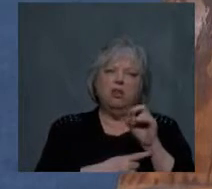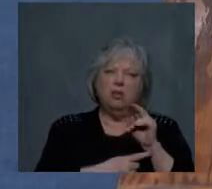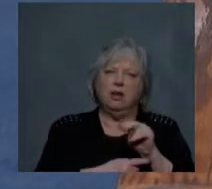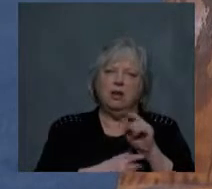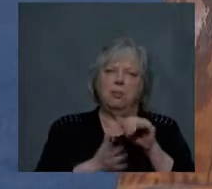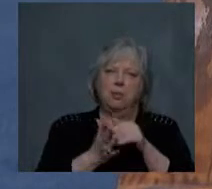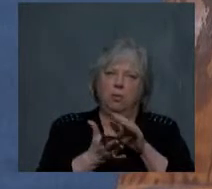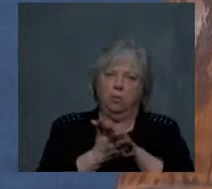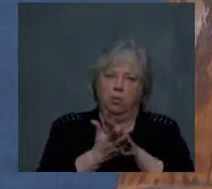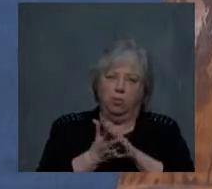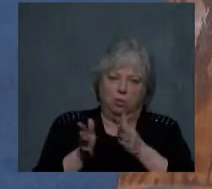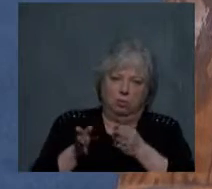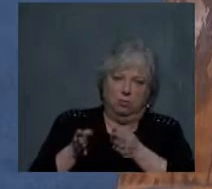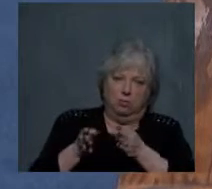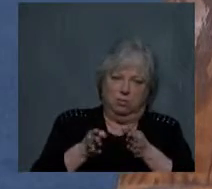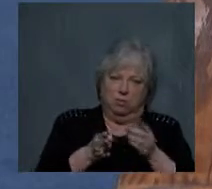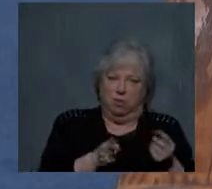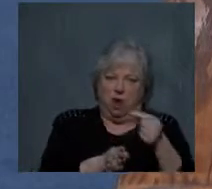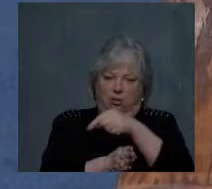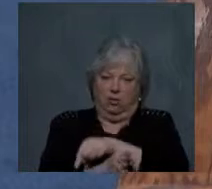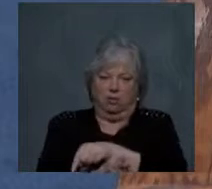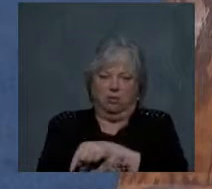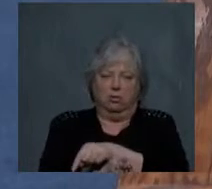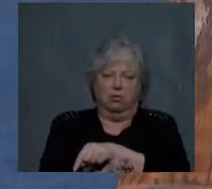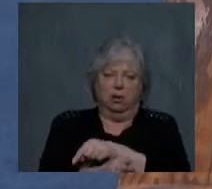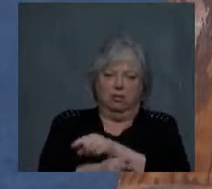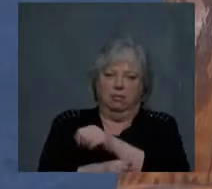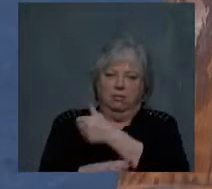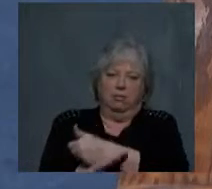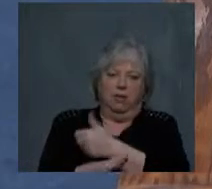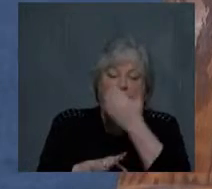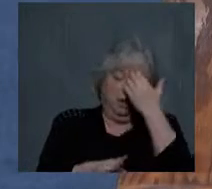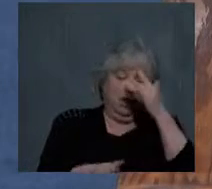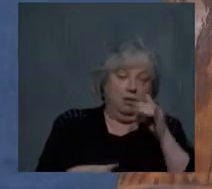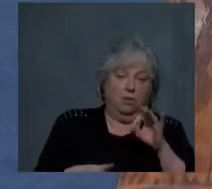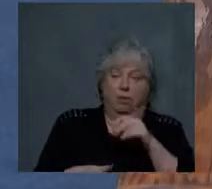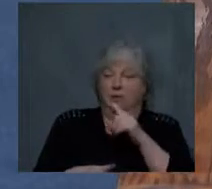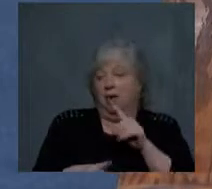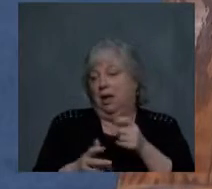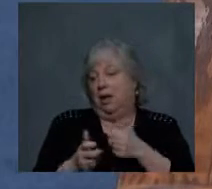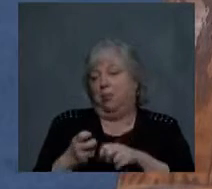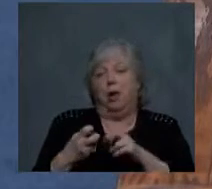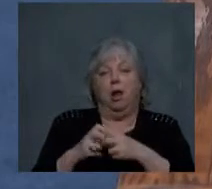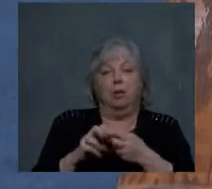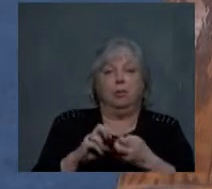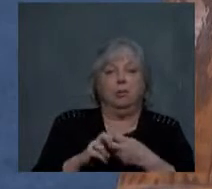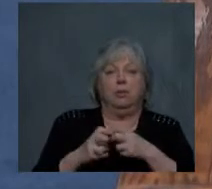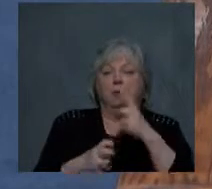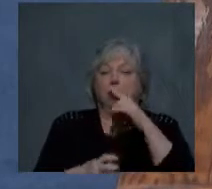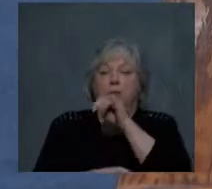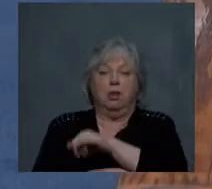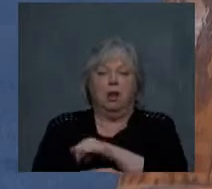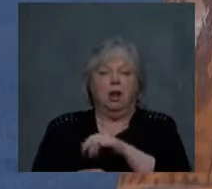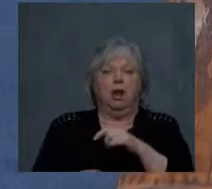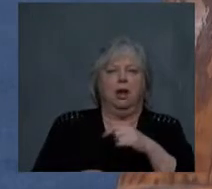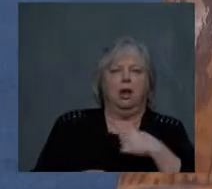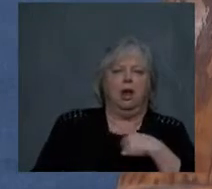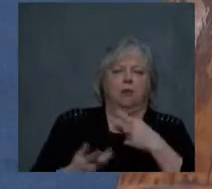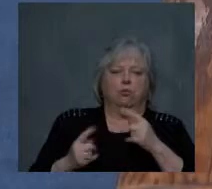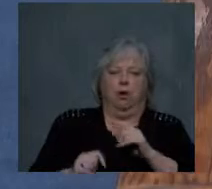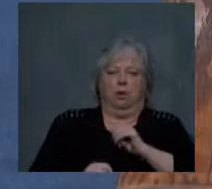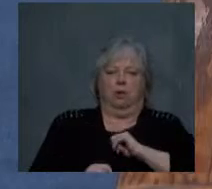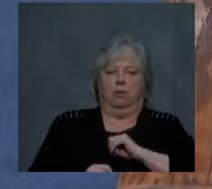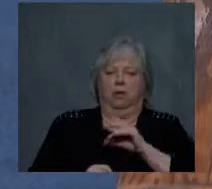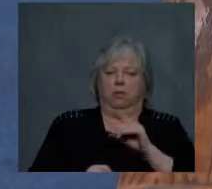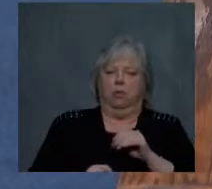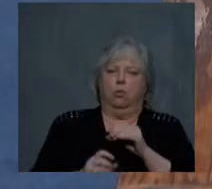across the street. I don't know if there are any issues there. I've tried to do as much independent research on my